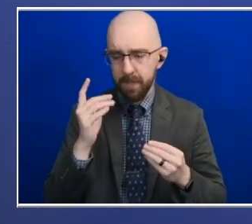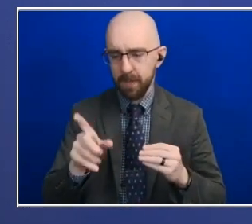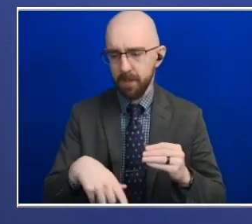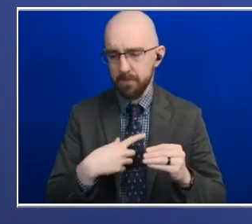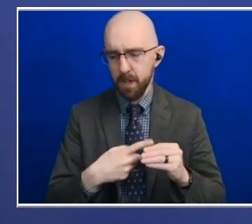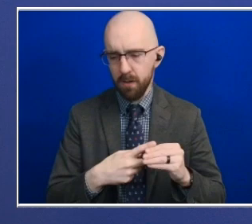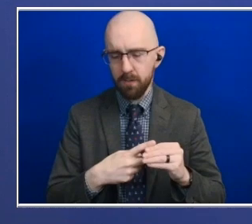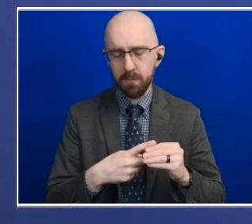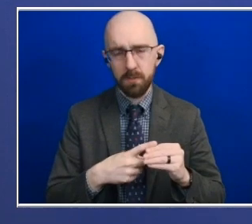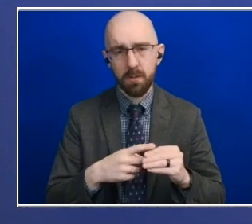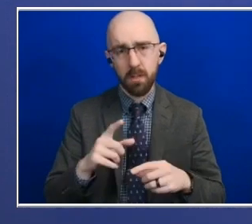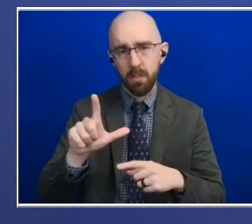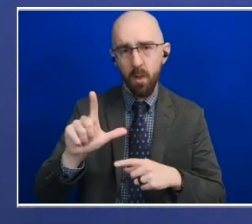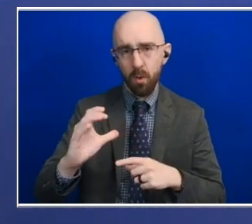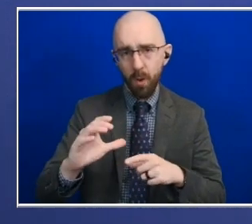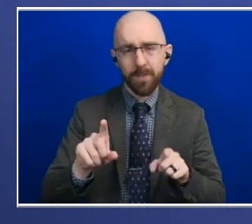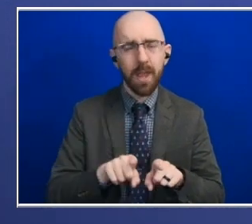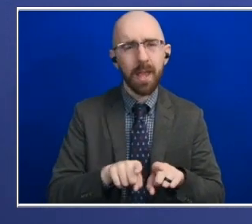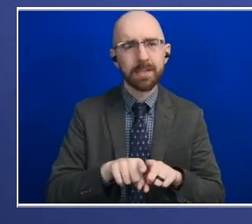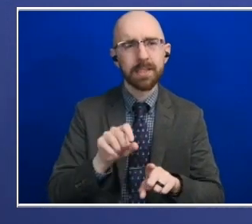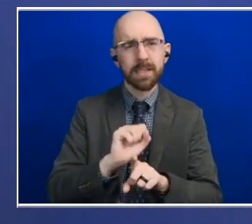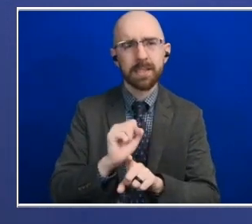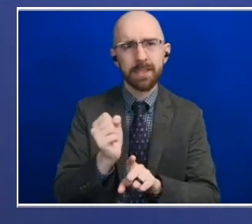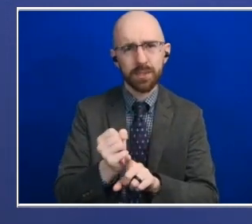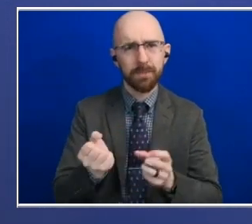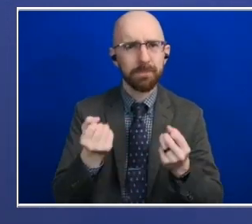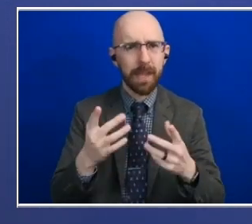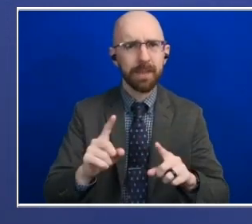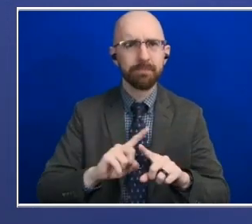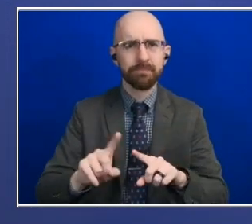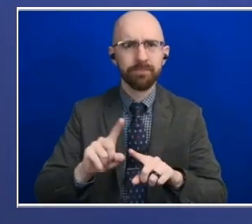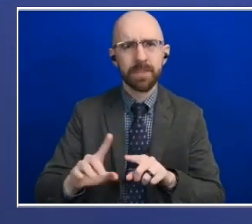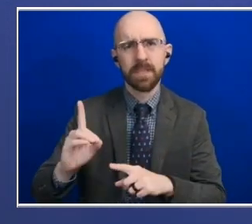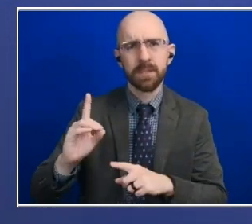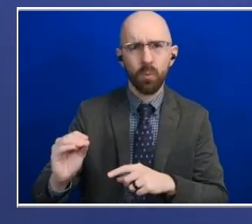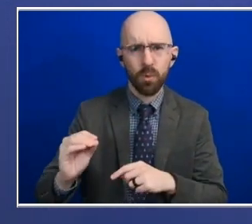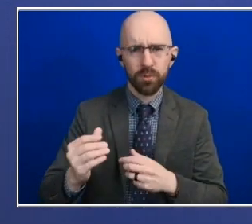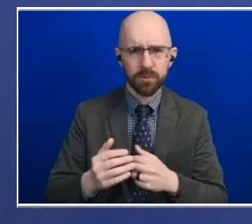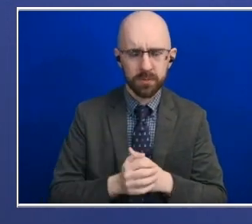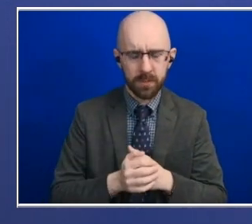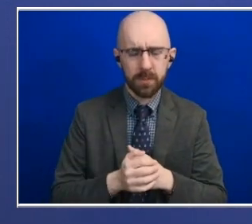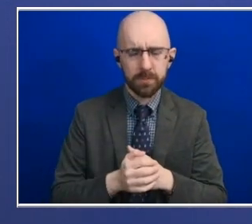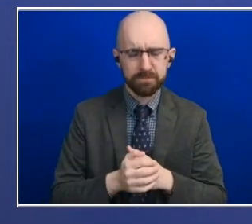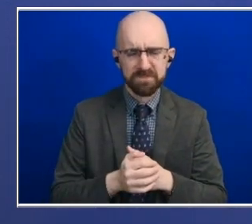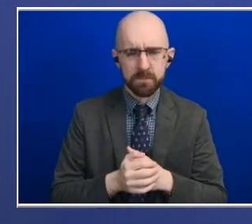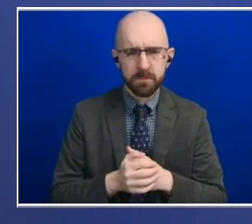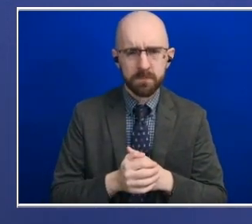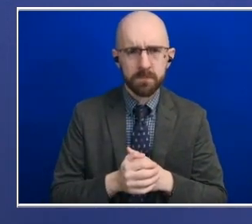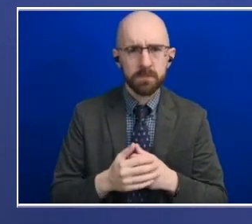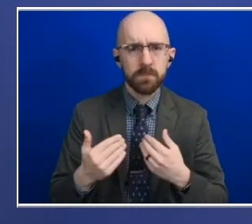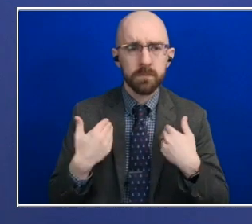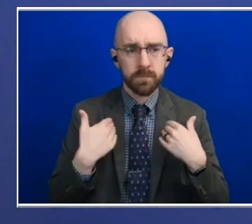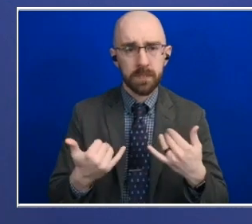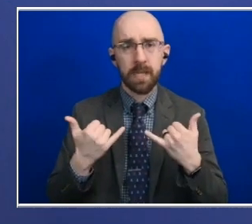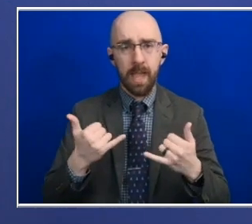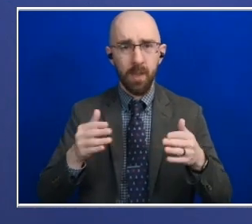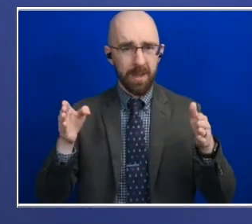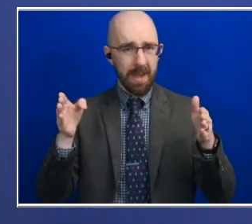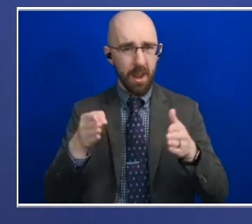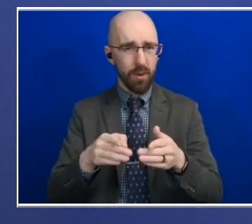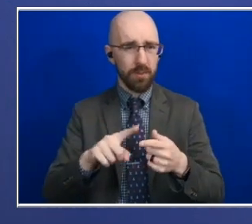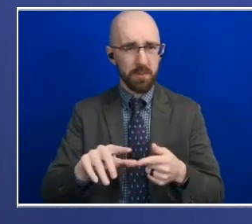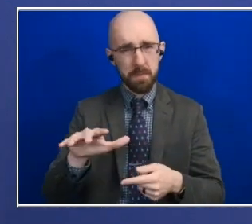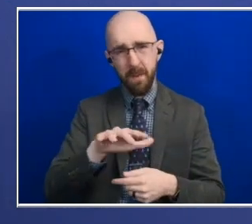COVID as a condition of many different disorders, and we have now narrowed it down to about 5